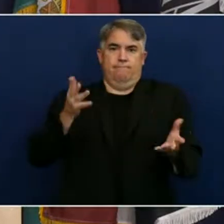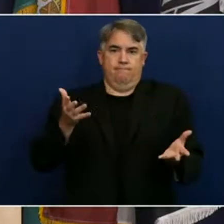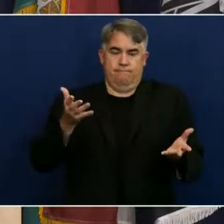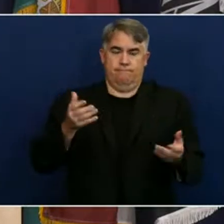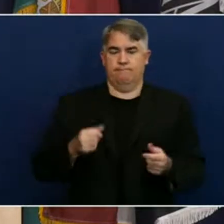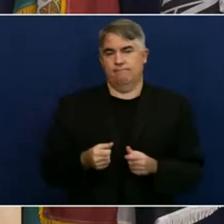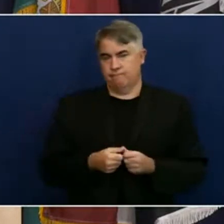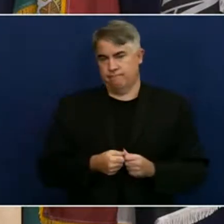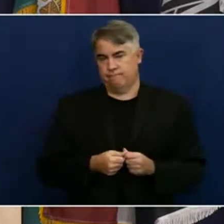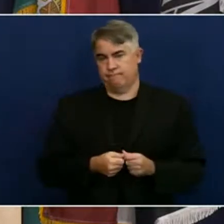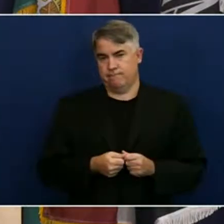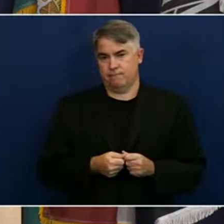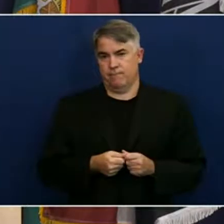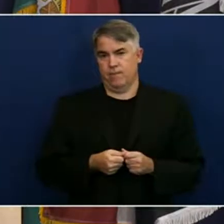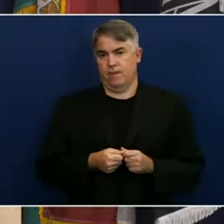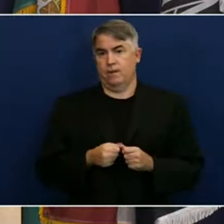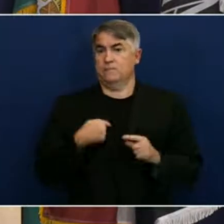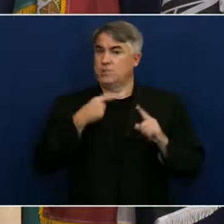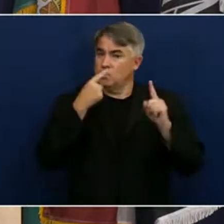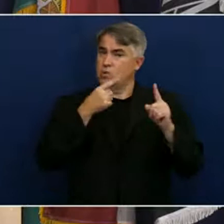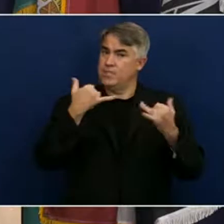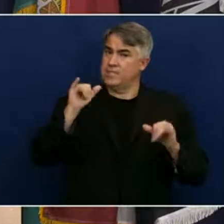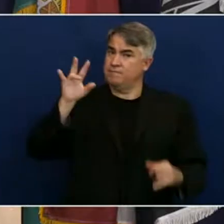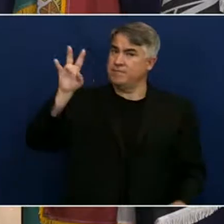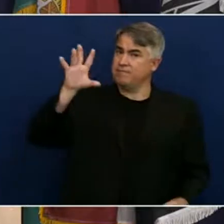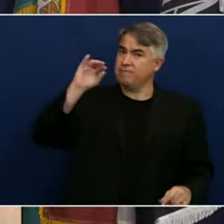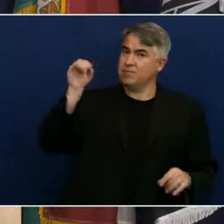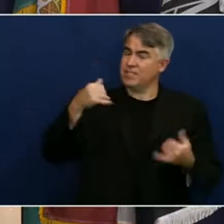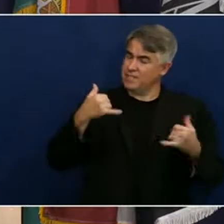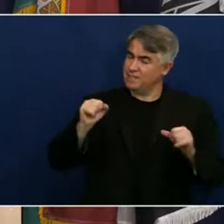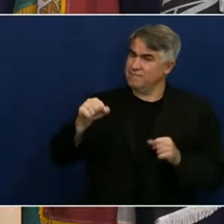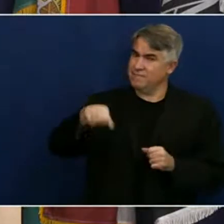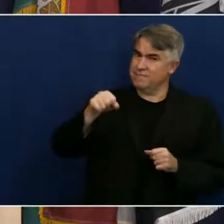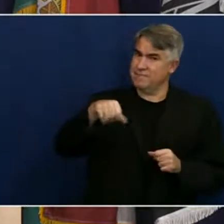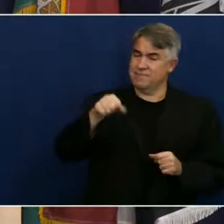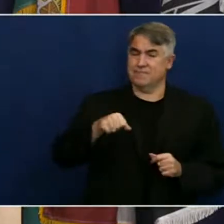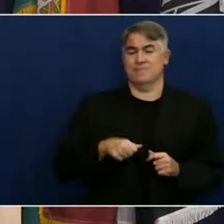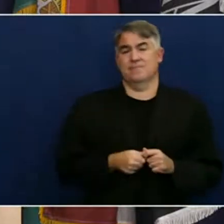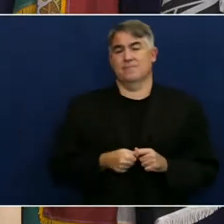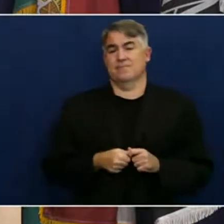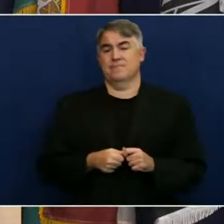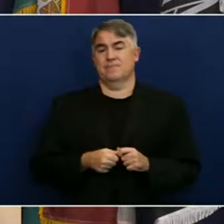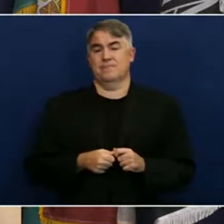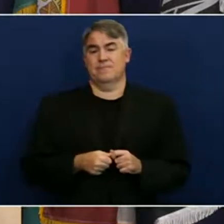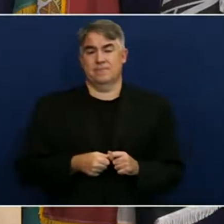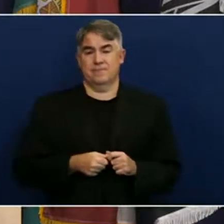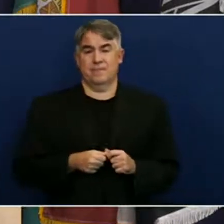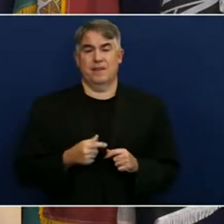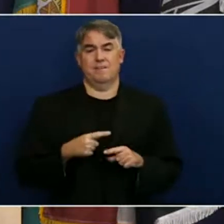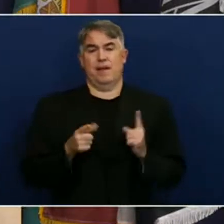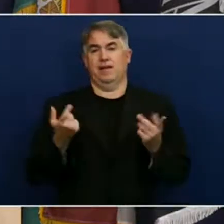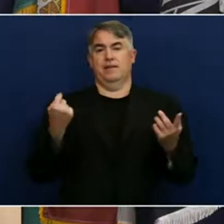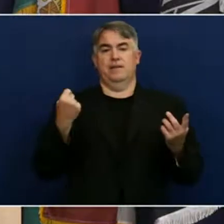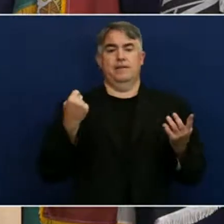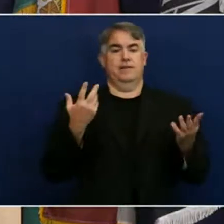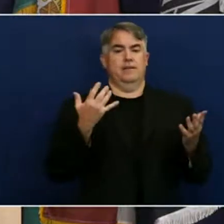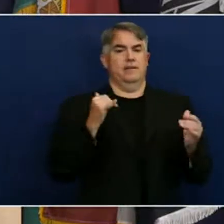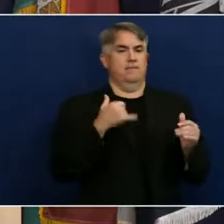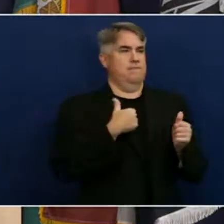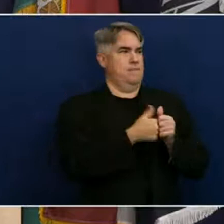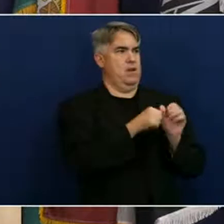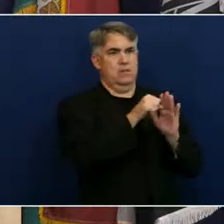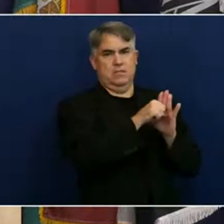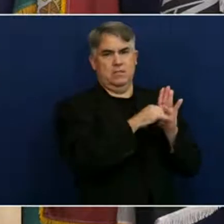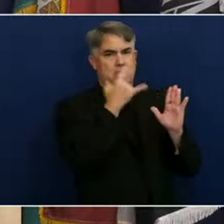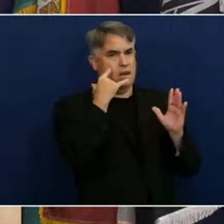But it is more an organizing tool around giving us something to strive towards and continue for us every single day to keep the